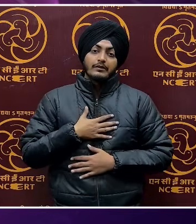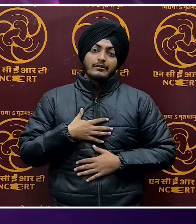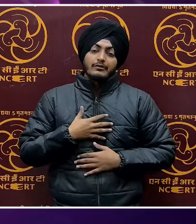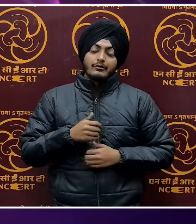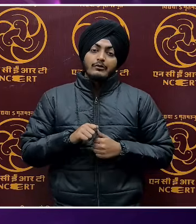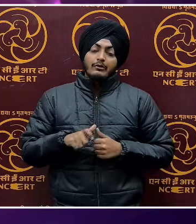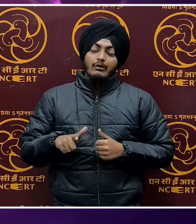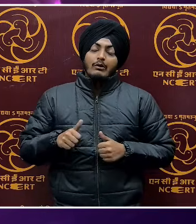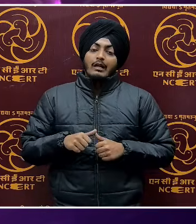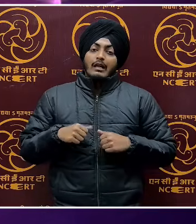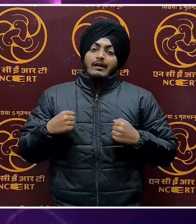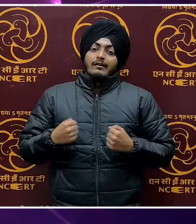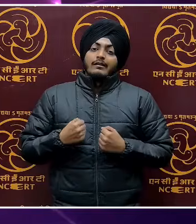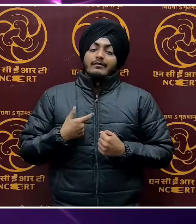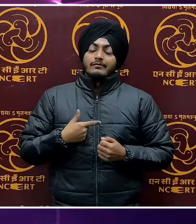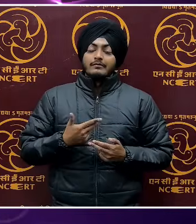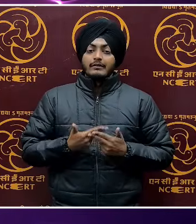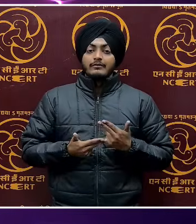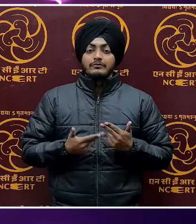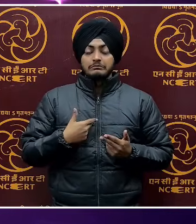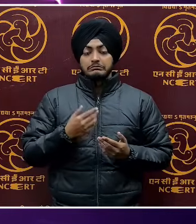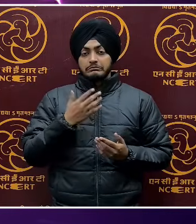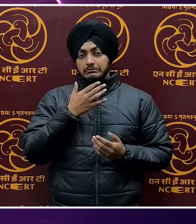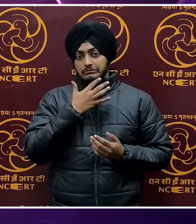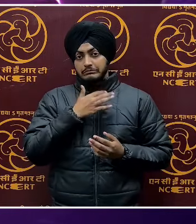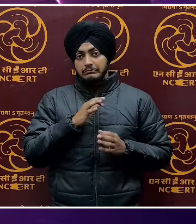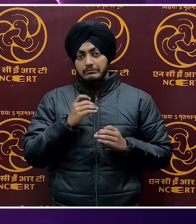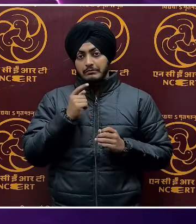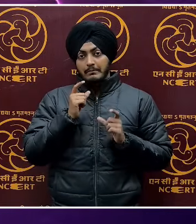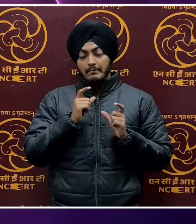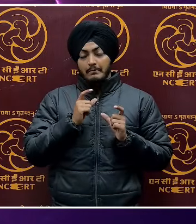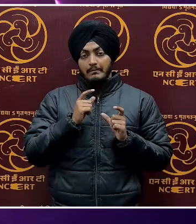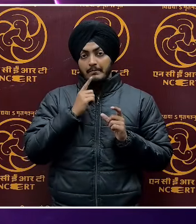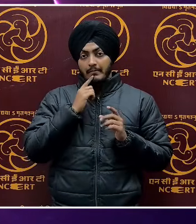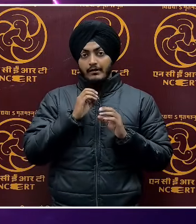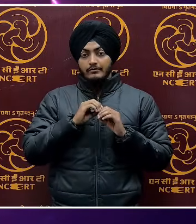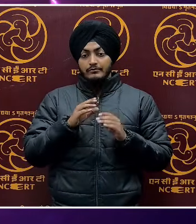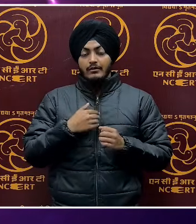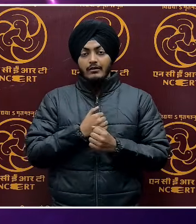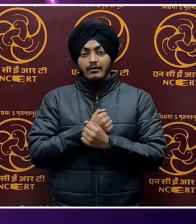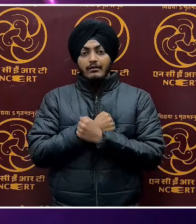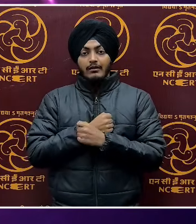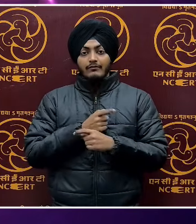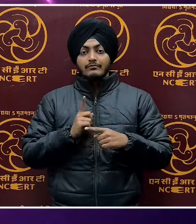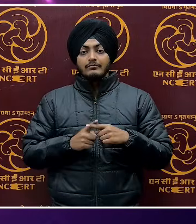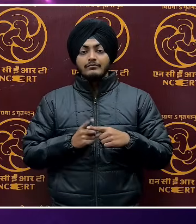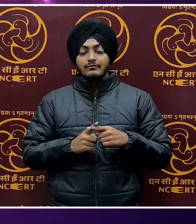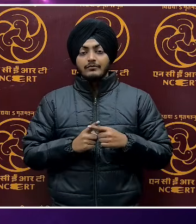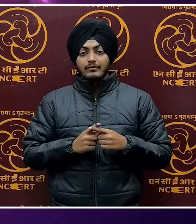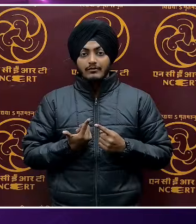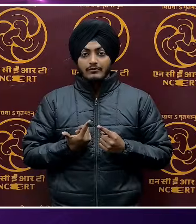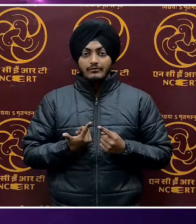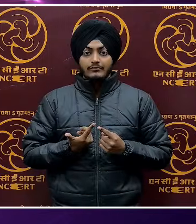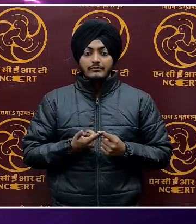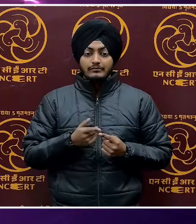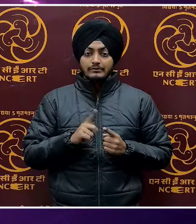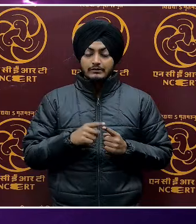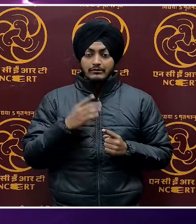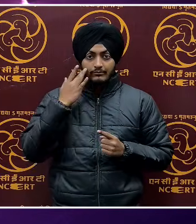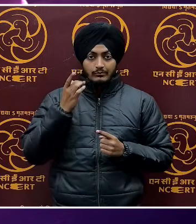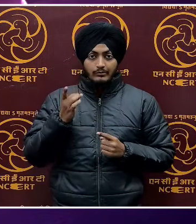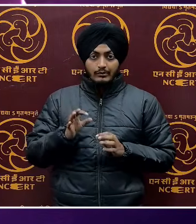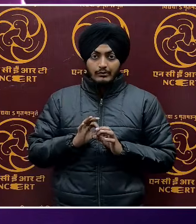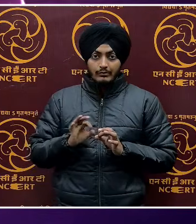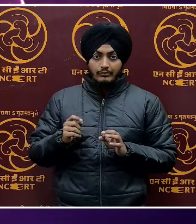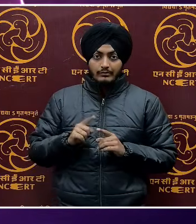I thoroughly enjoyed the poem and the wonderful message it gives about love, kindness, and not ignoring anything